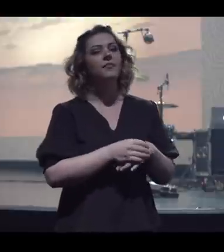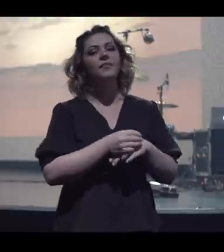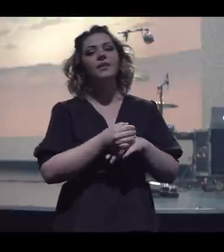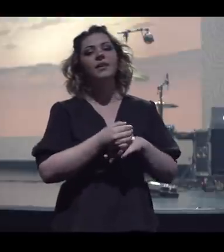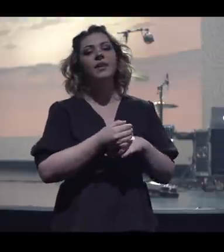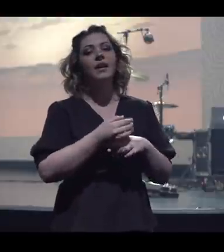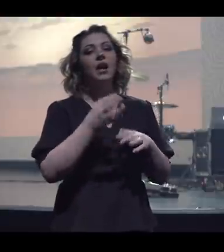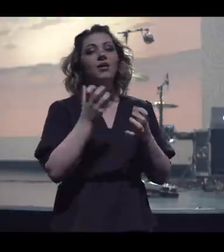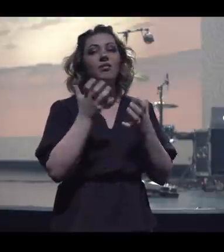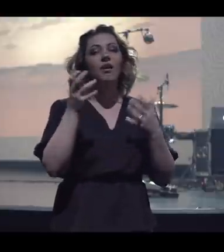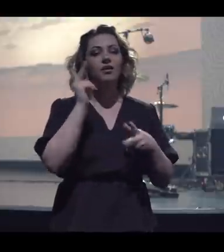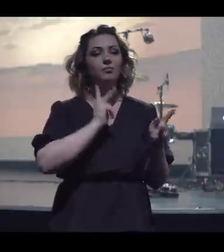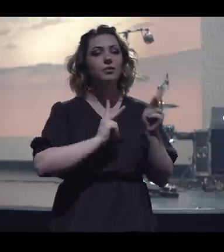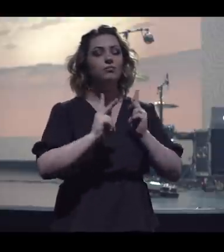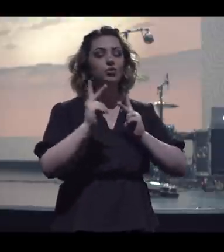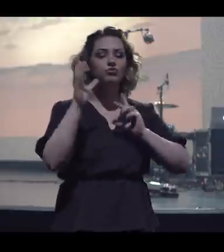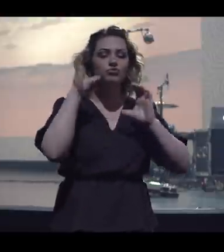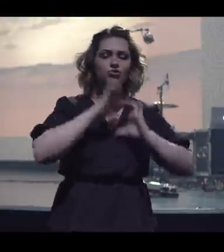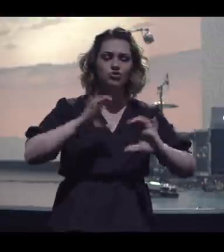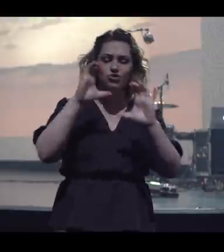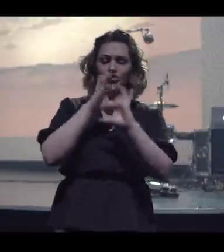They are that dumb.